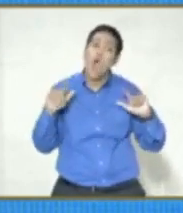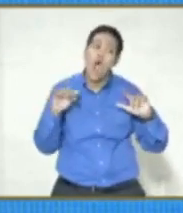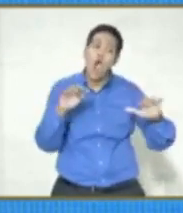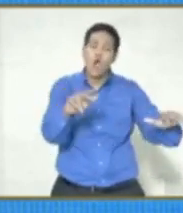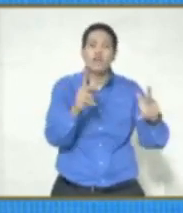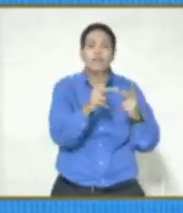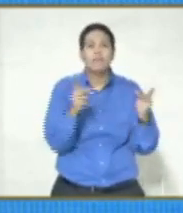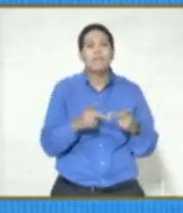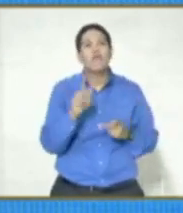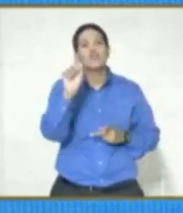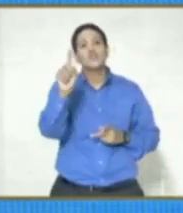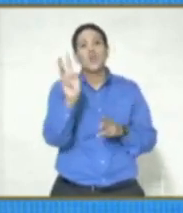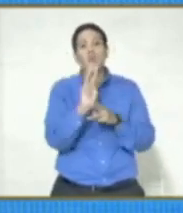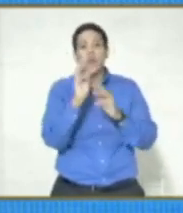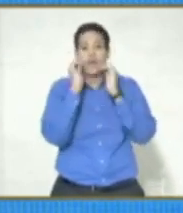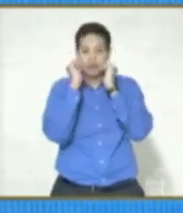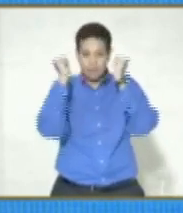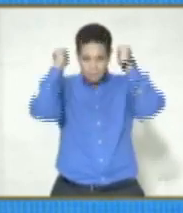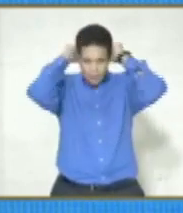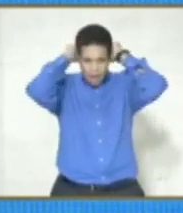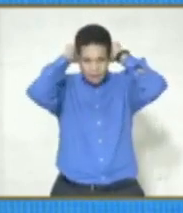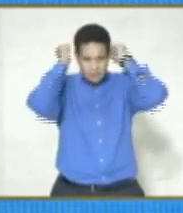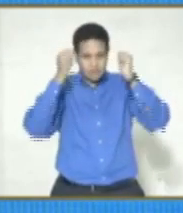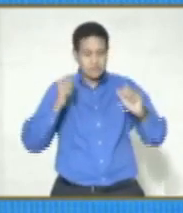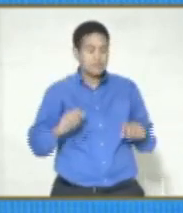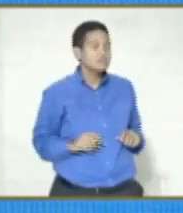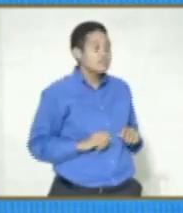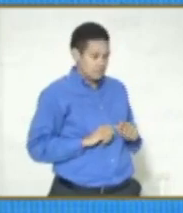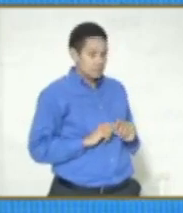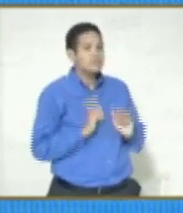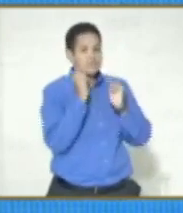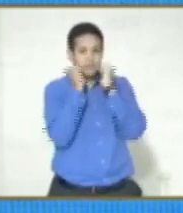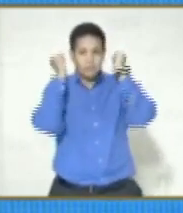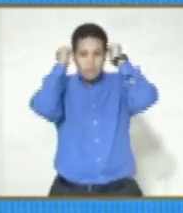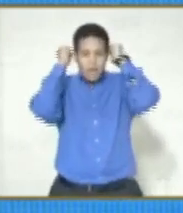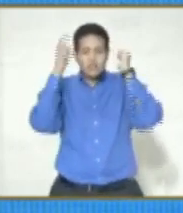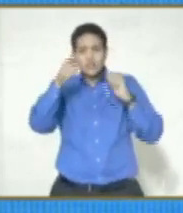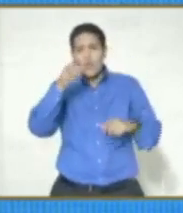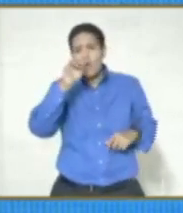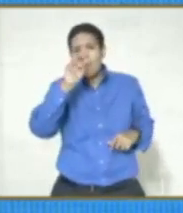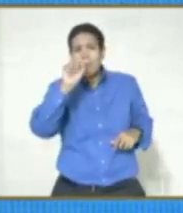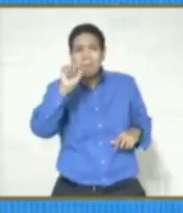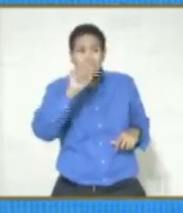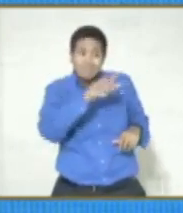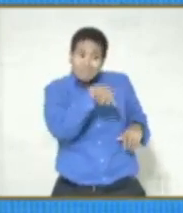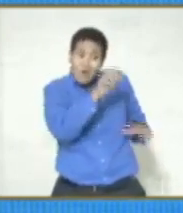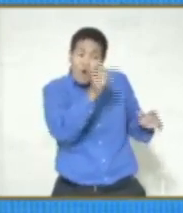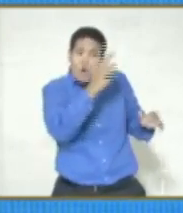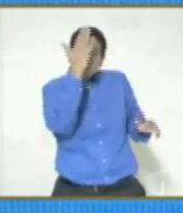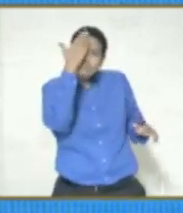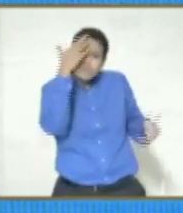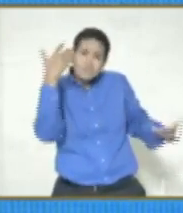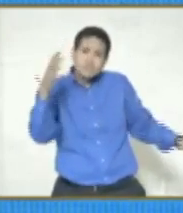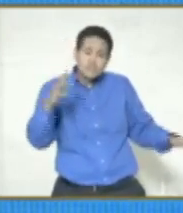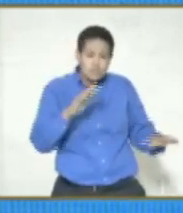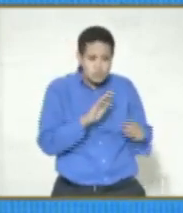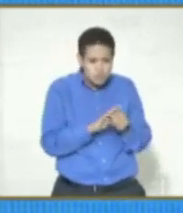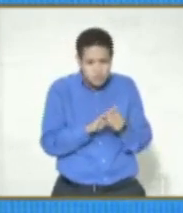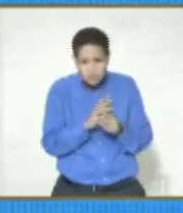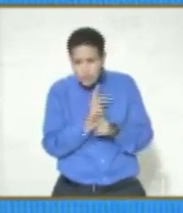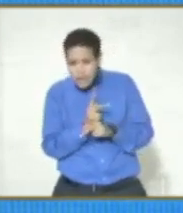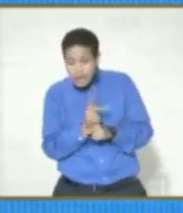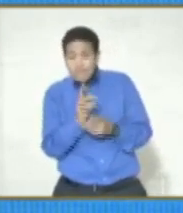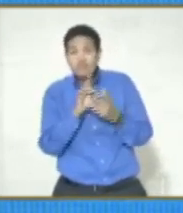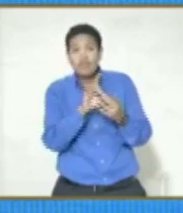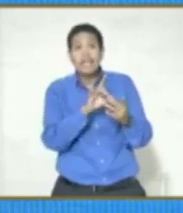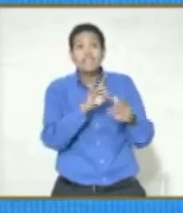to now be wearing a mask. So the matrons are well-versed on the precautions, especially as it relates to